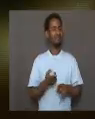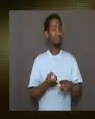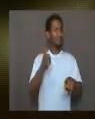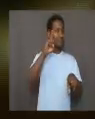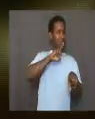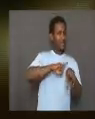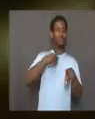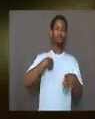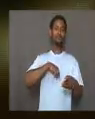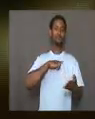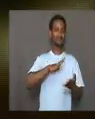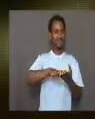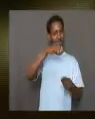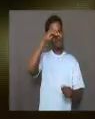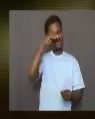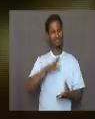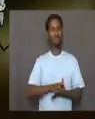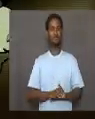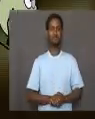Let's get back to our lesson.